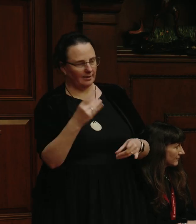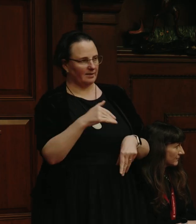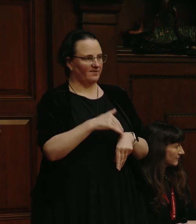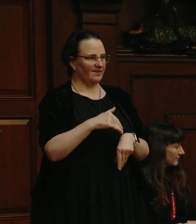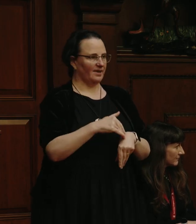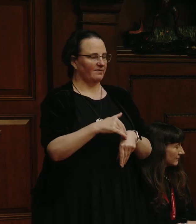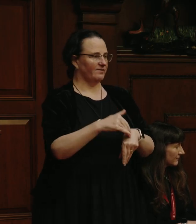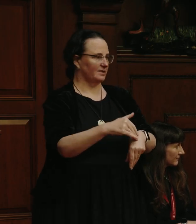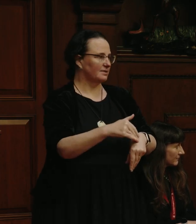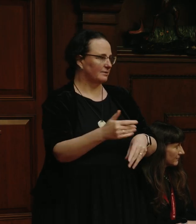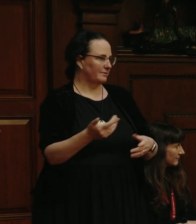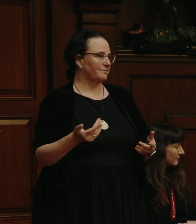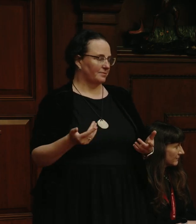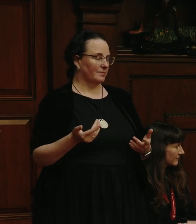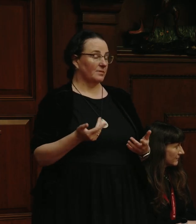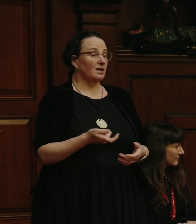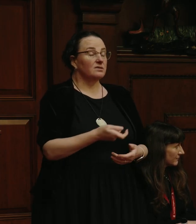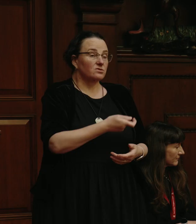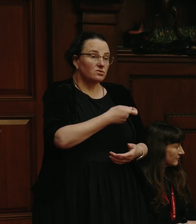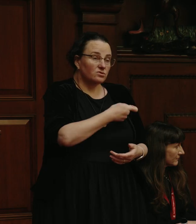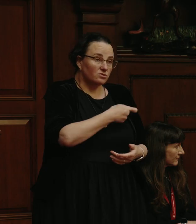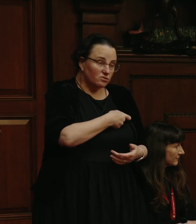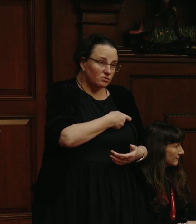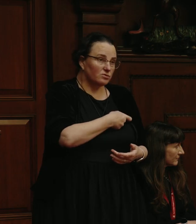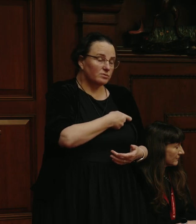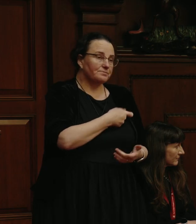And it is true that sometimes,